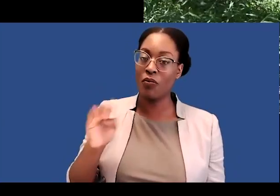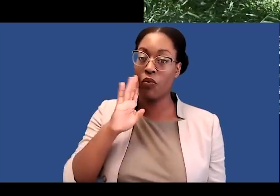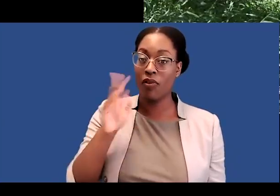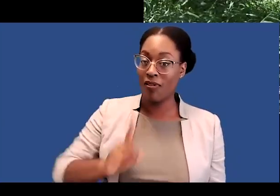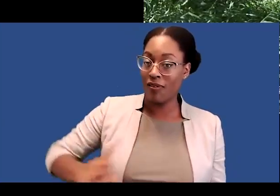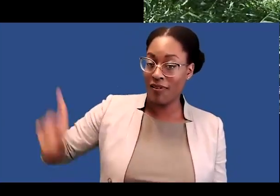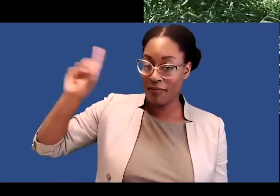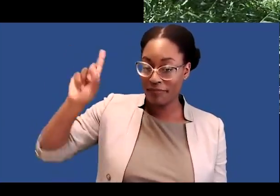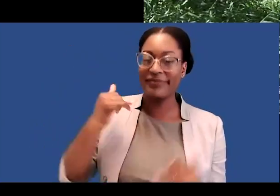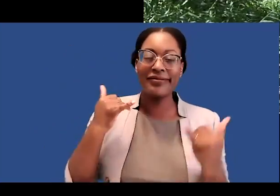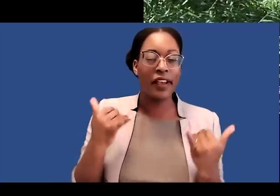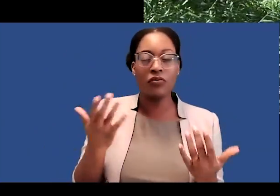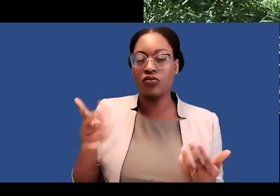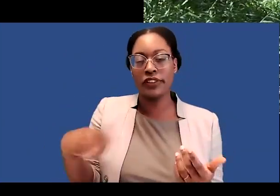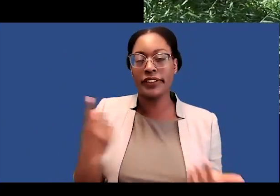side.